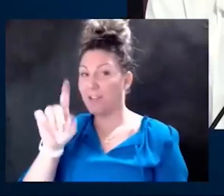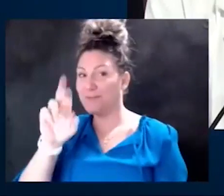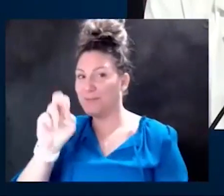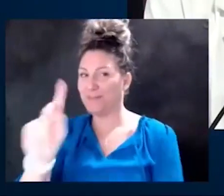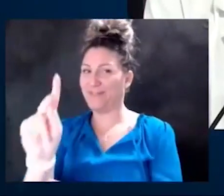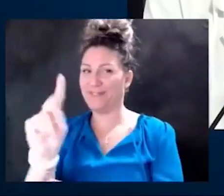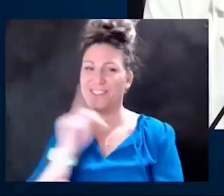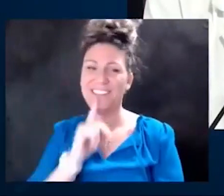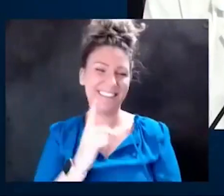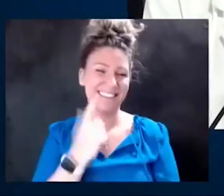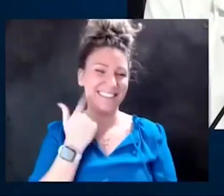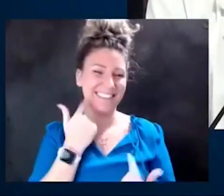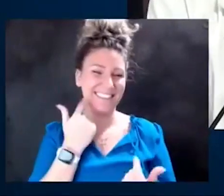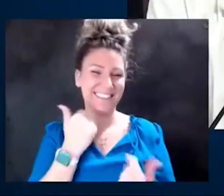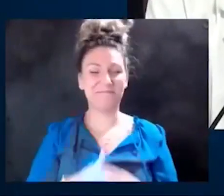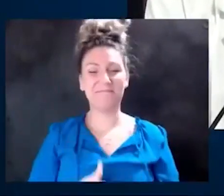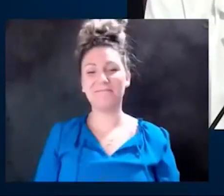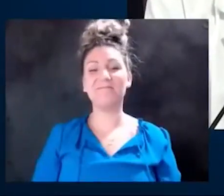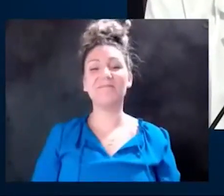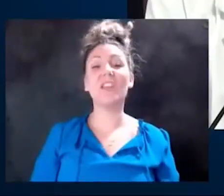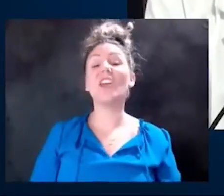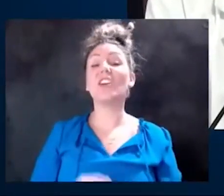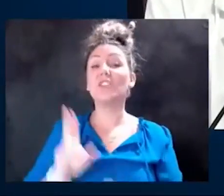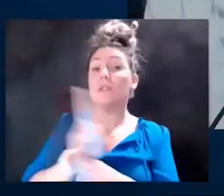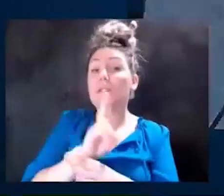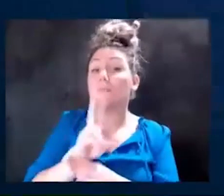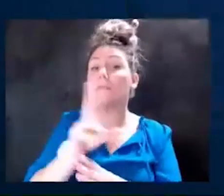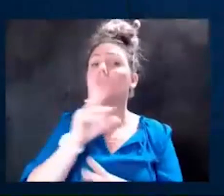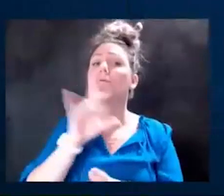Okay. So use the Force to tell us about what this one it means.